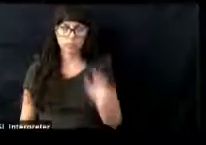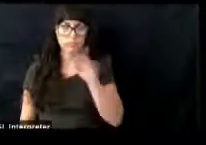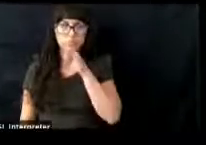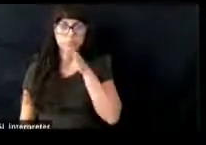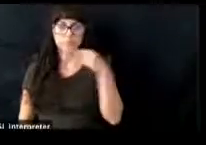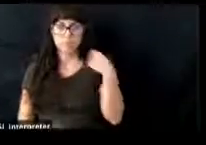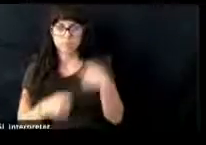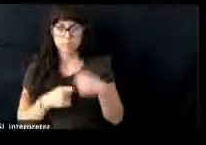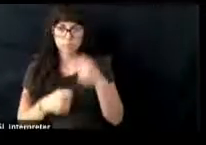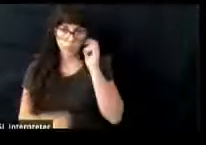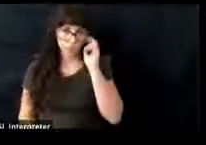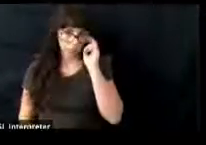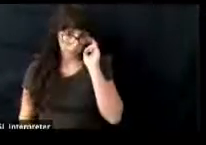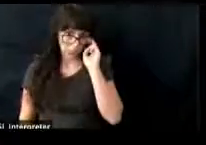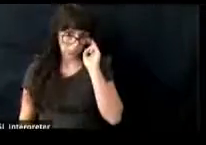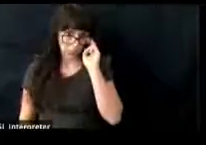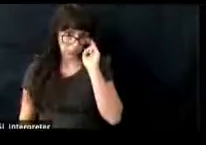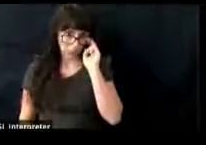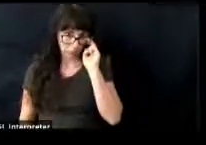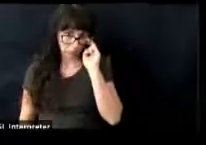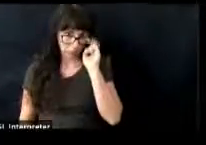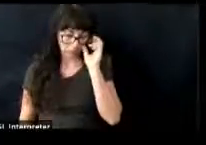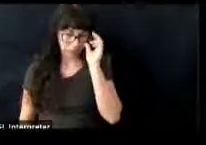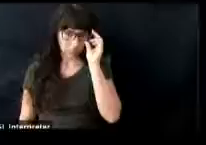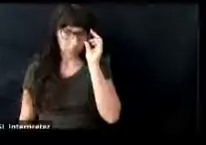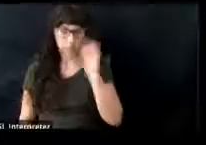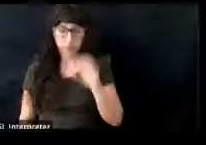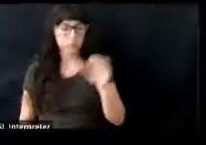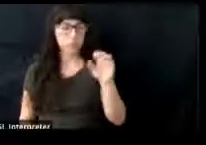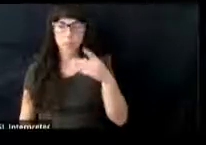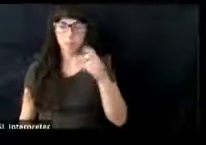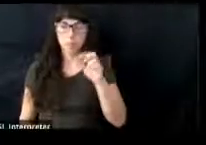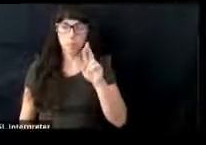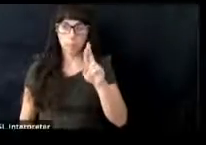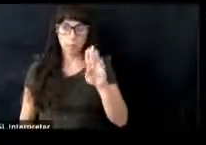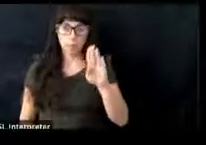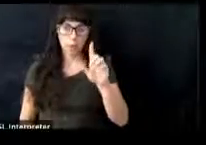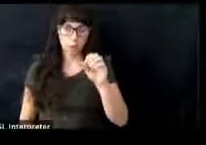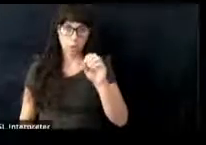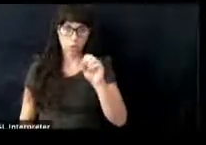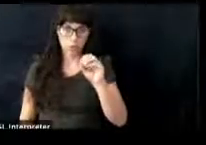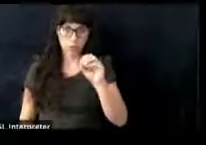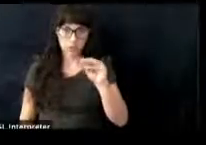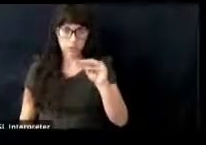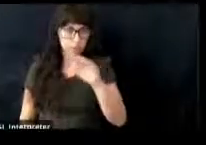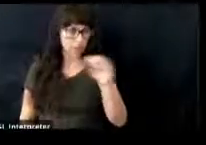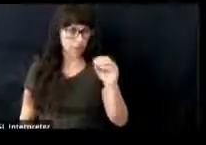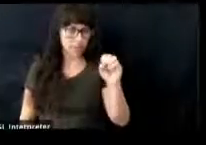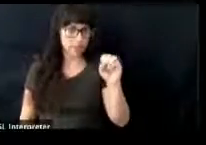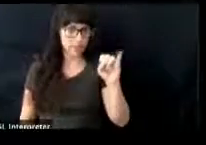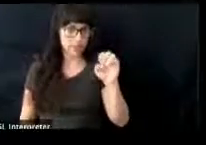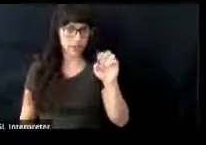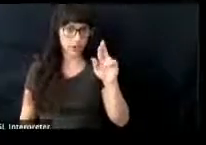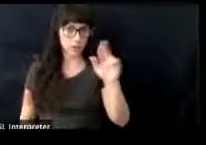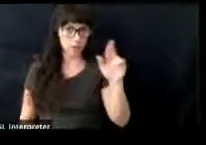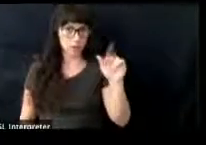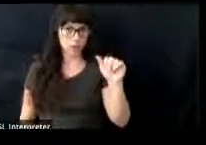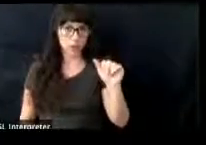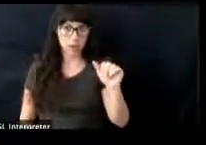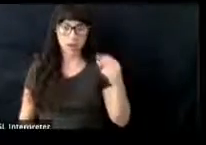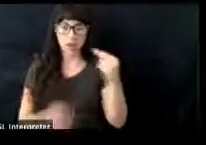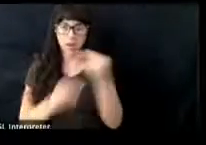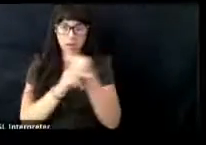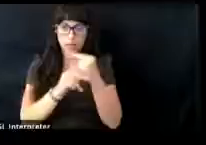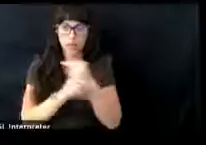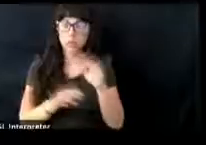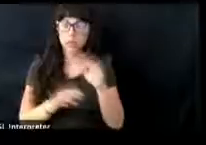Pear Blossom and Sierra Highway. Great, thank you. And then the other question I had was, if you can